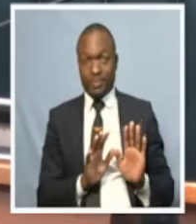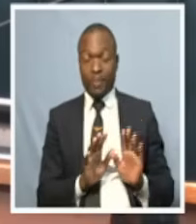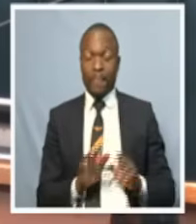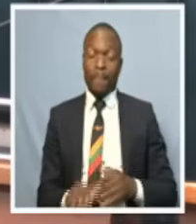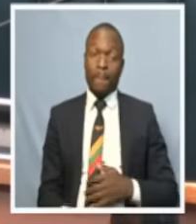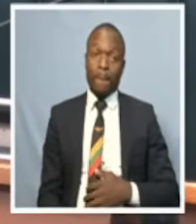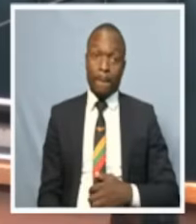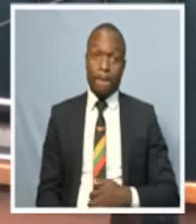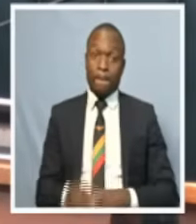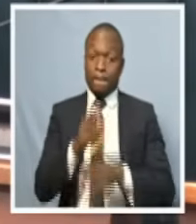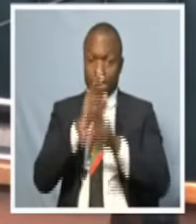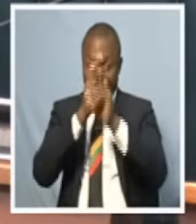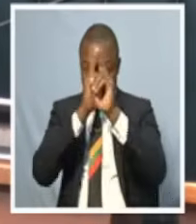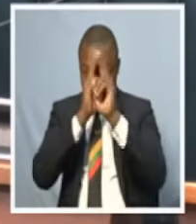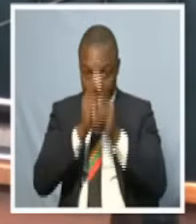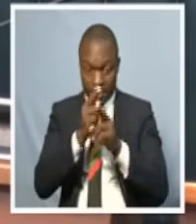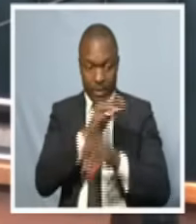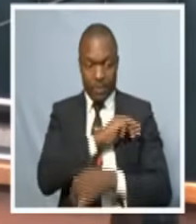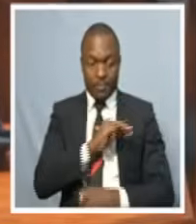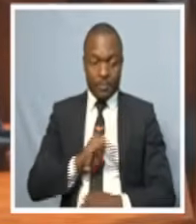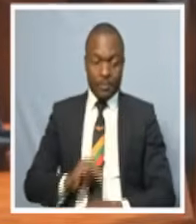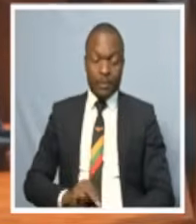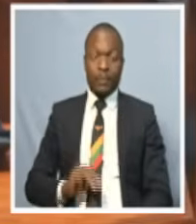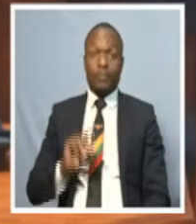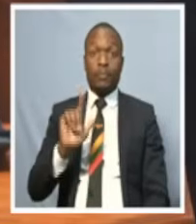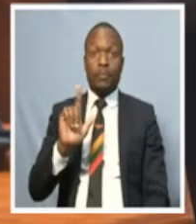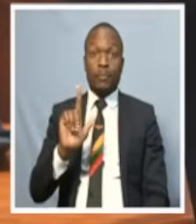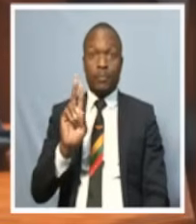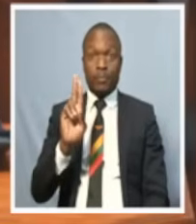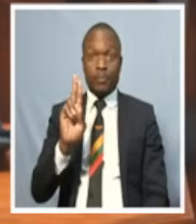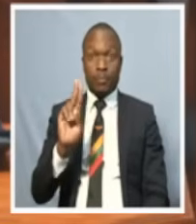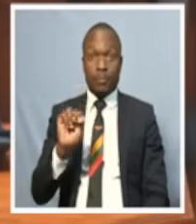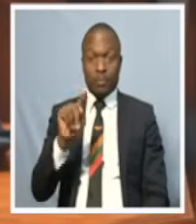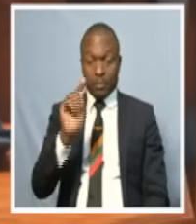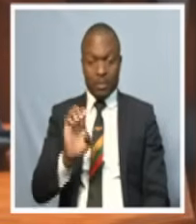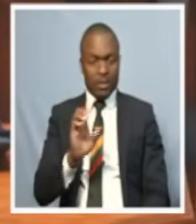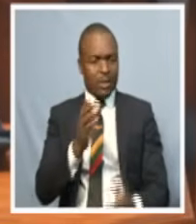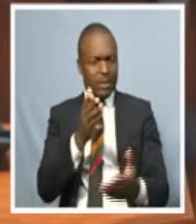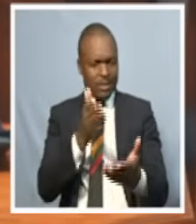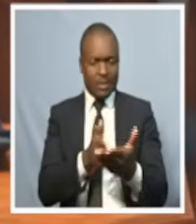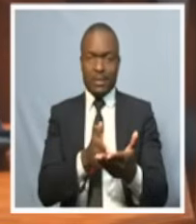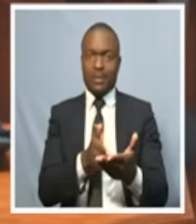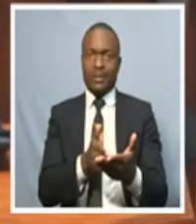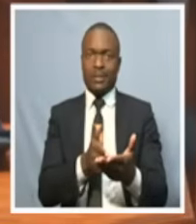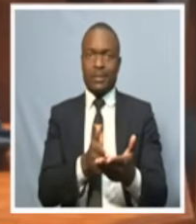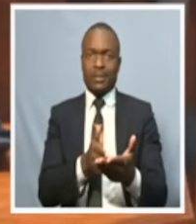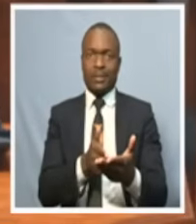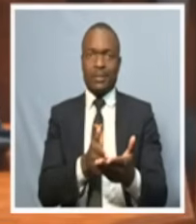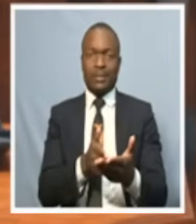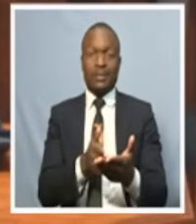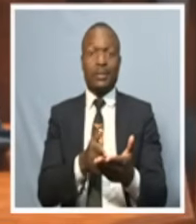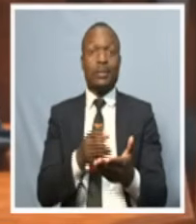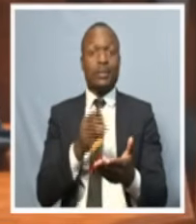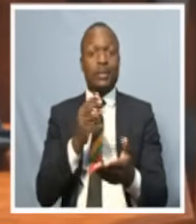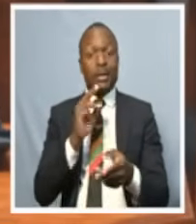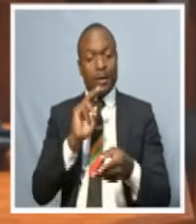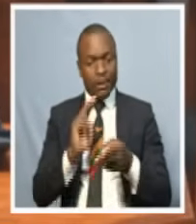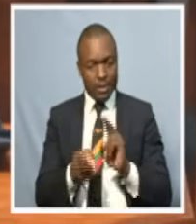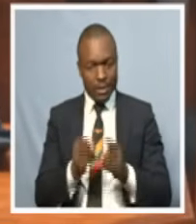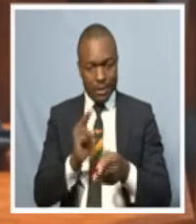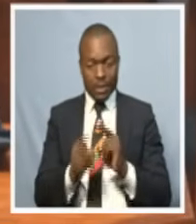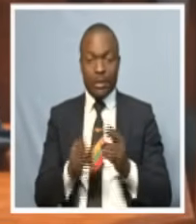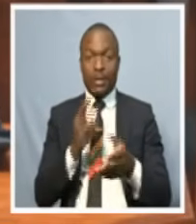And moreover, the Honorable Member for Lunte, these urgent matters, they are supposed to be matters which